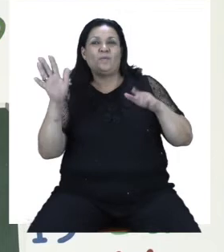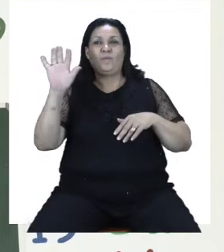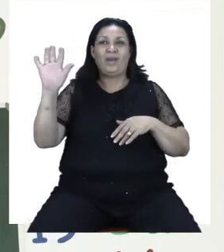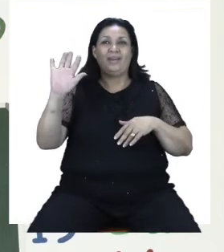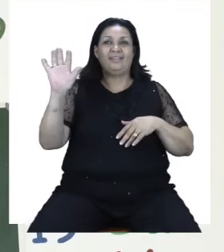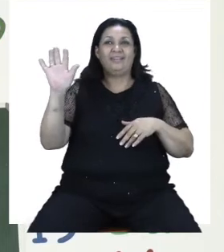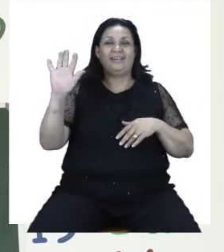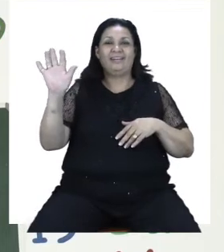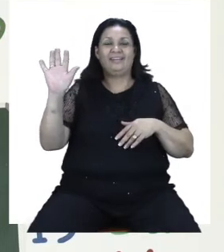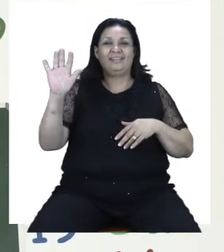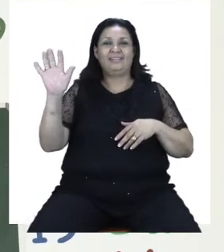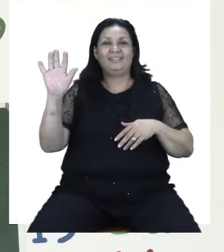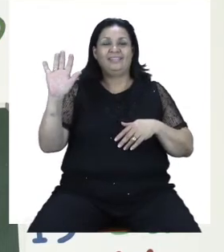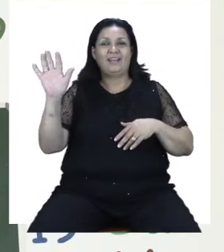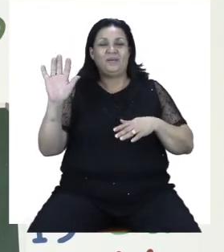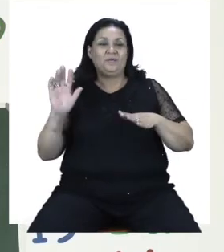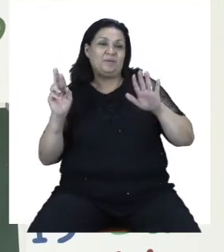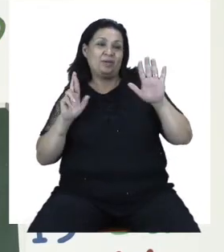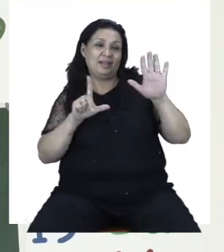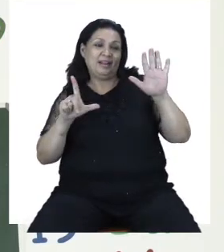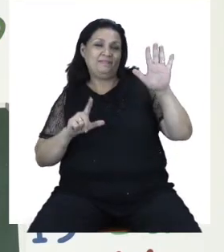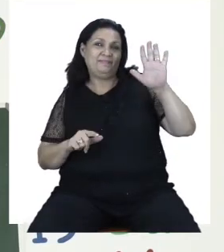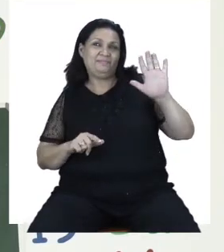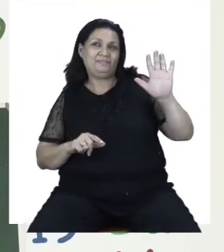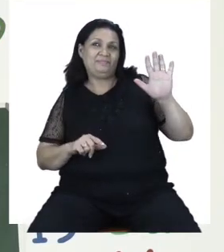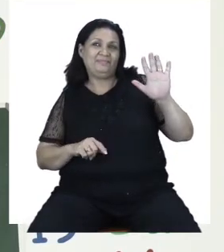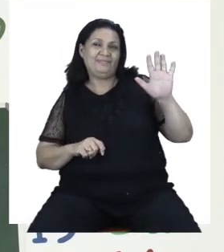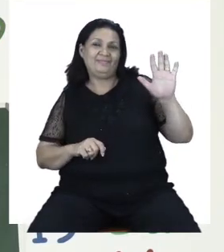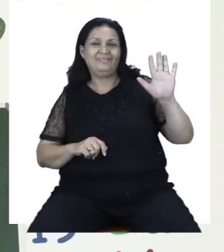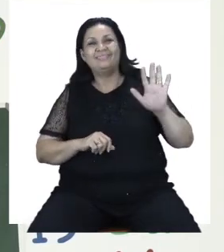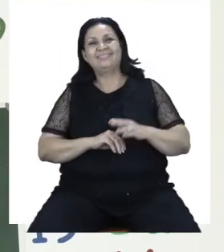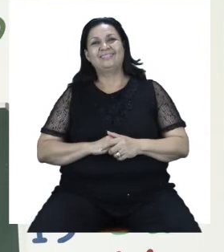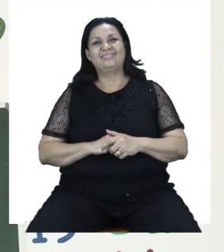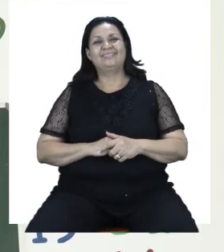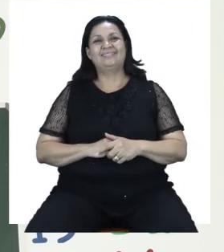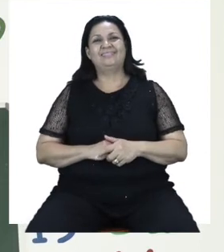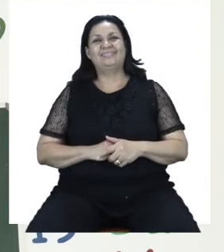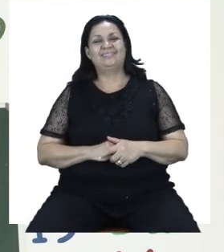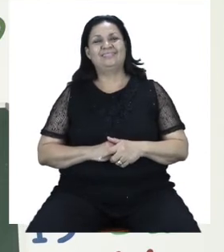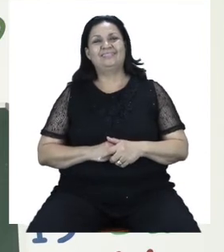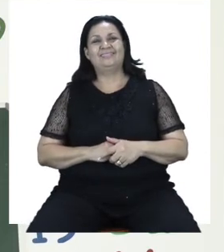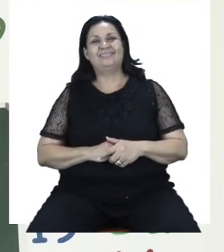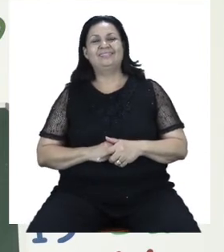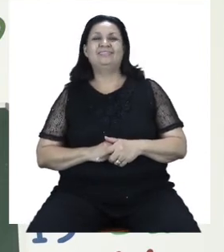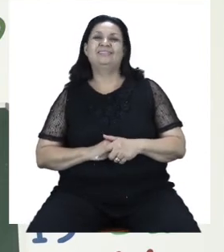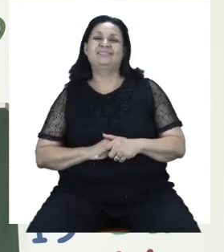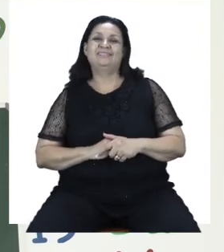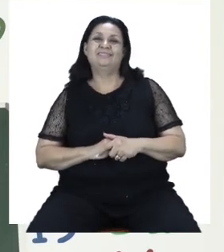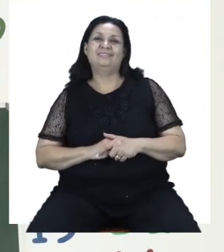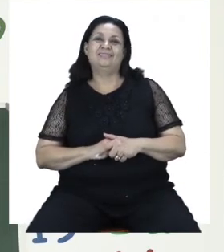Very good. Wave with your left. Wonderful. So let us go.